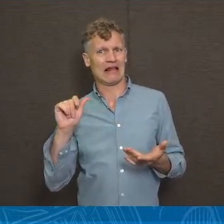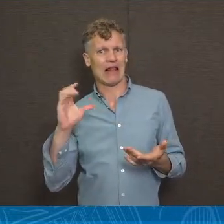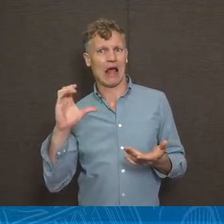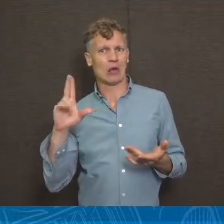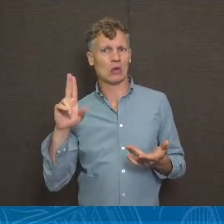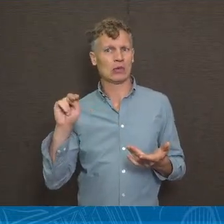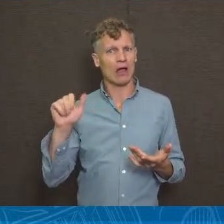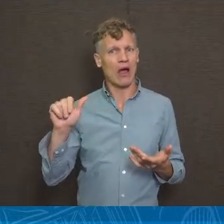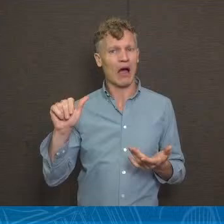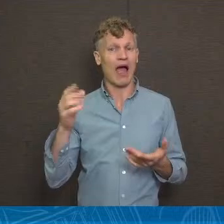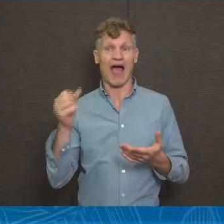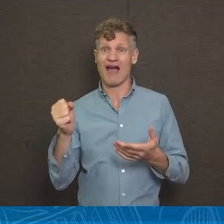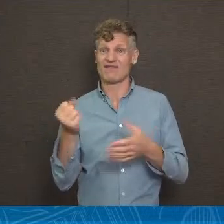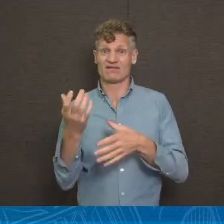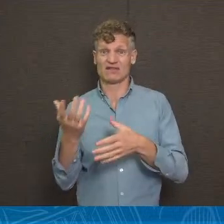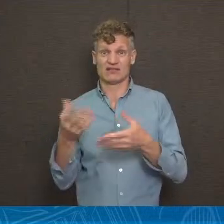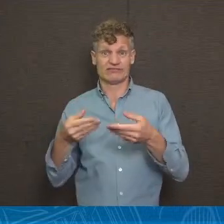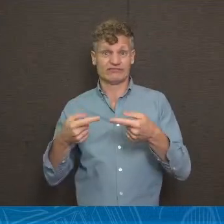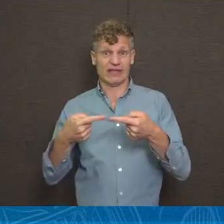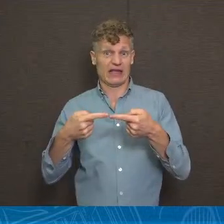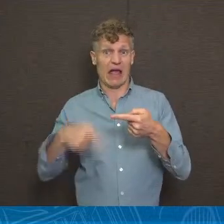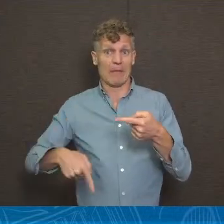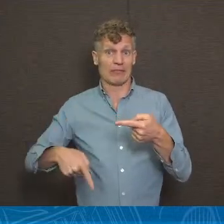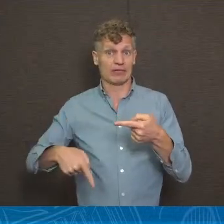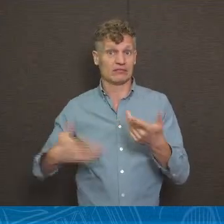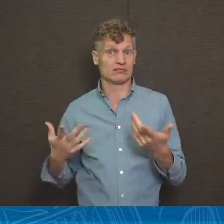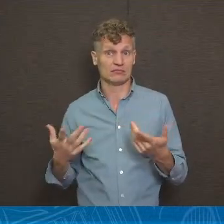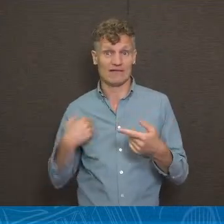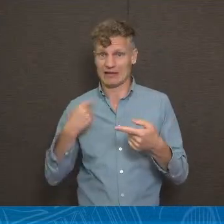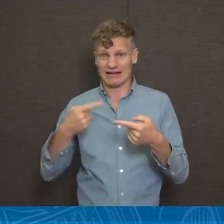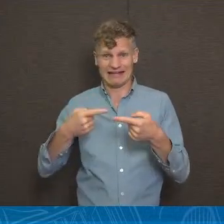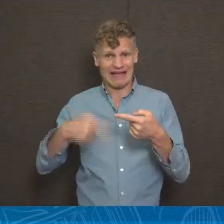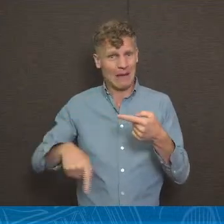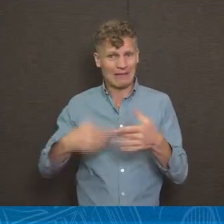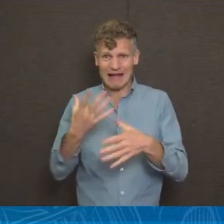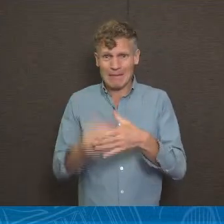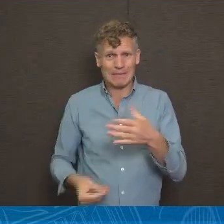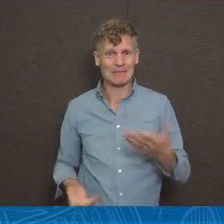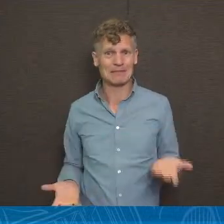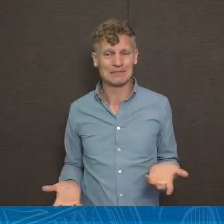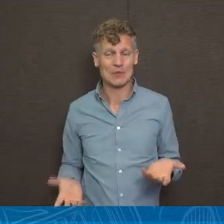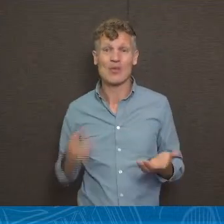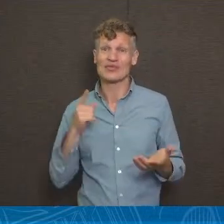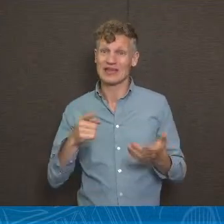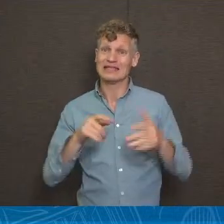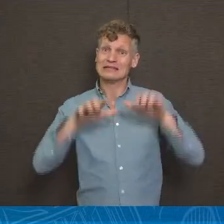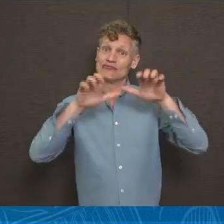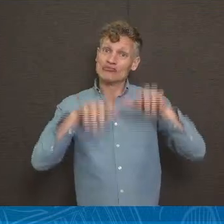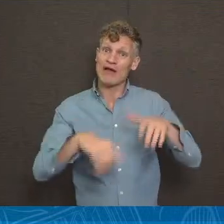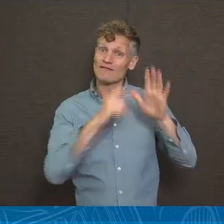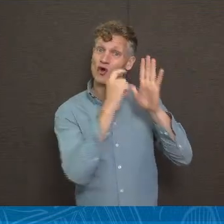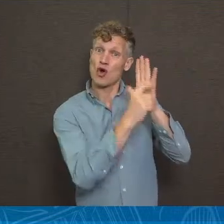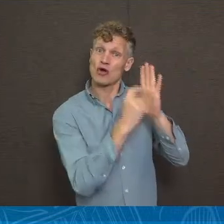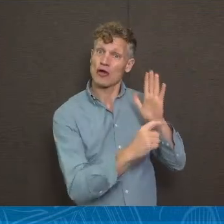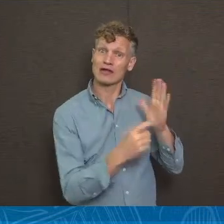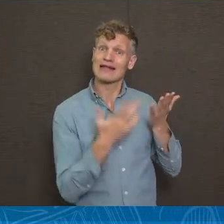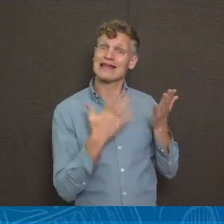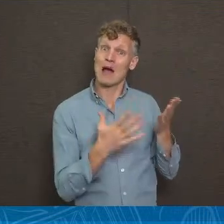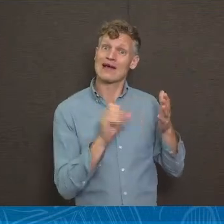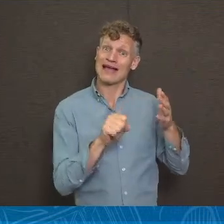to the area of disaster response and also in disaster risk reduction. And the draft articles really do have the potential of